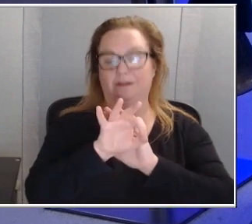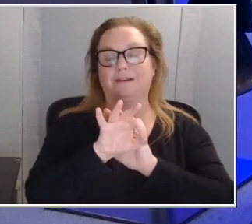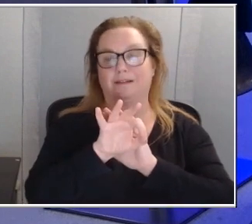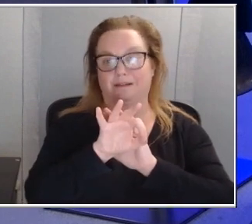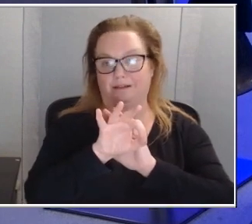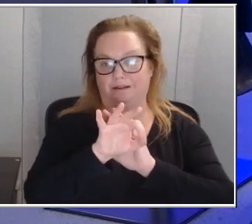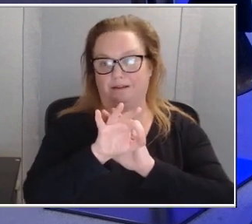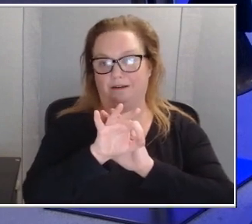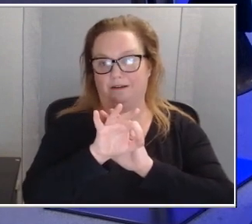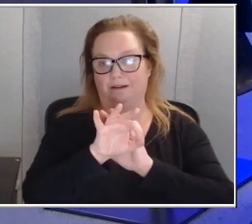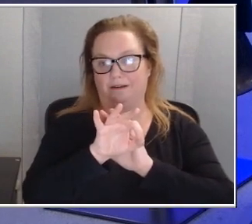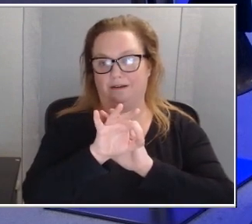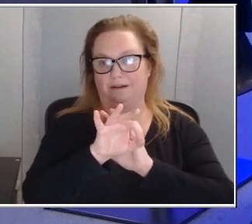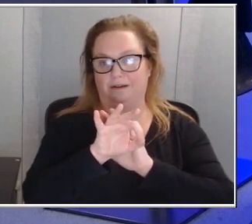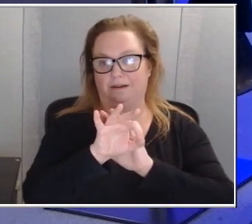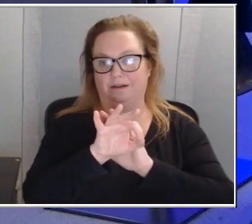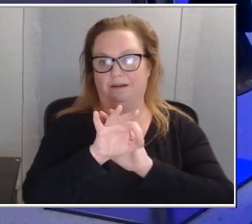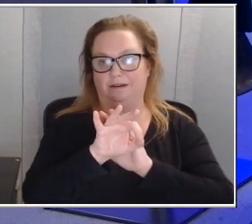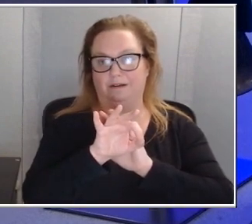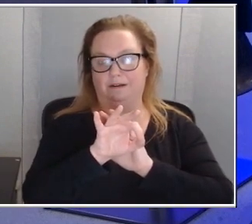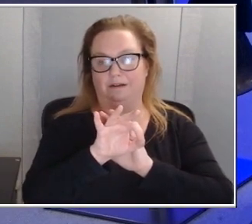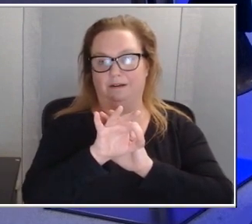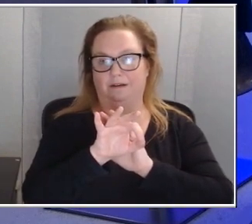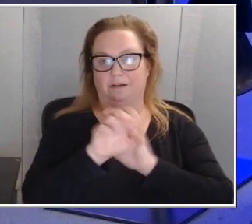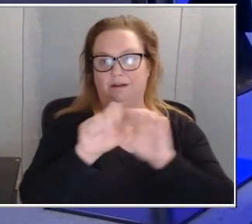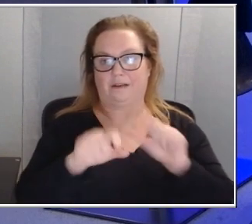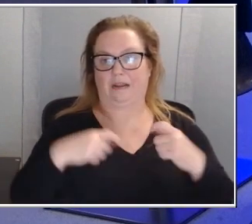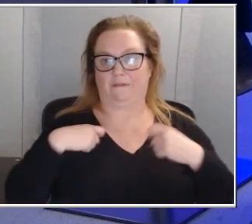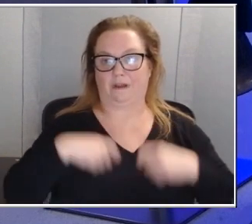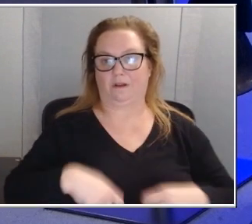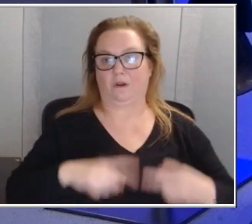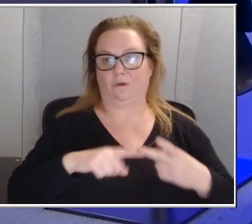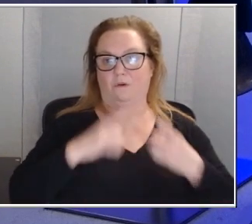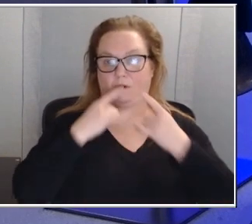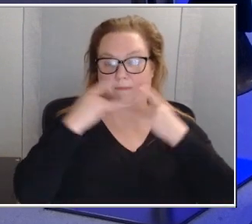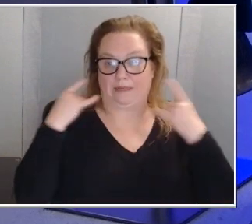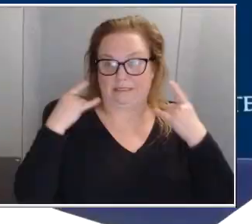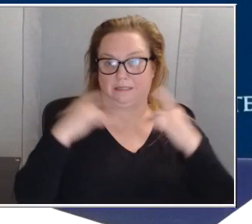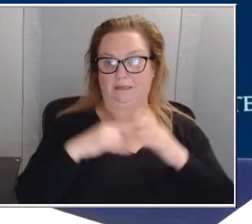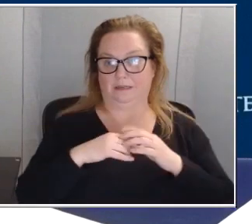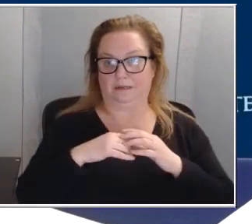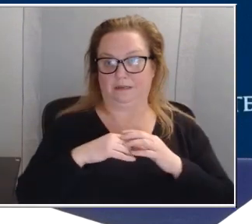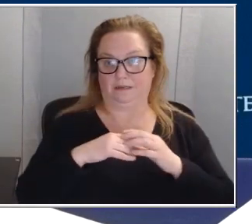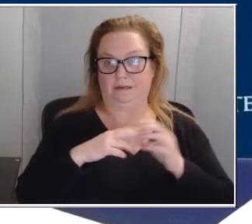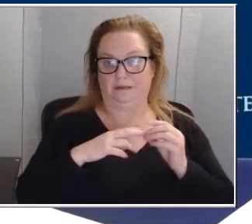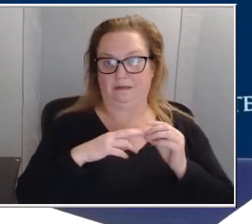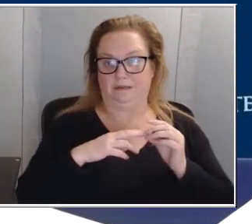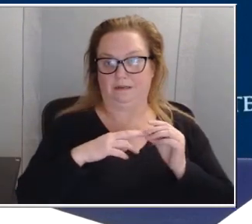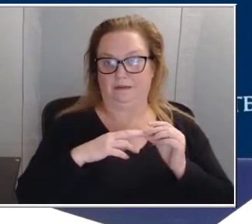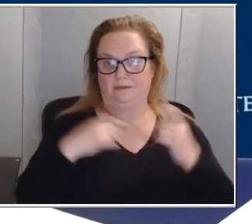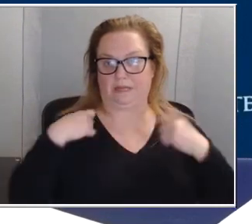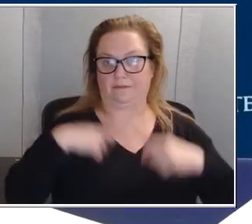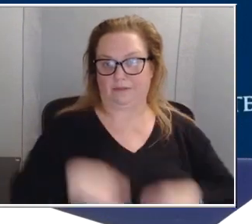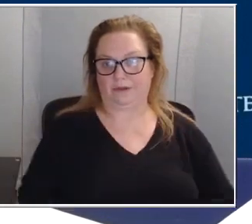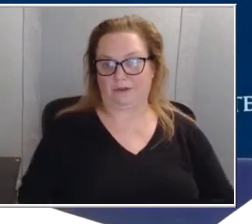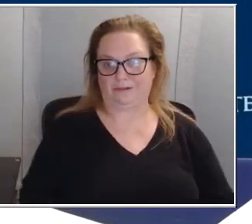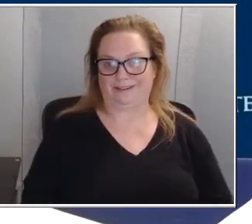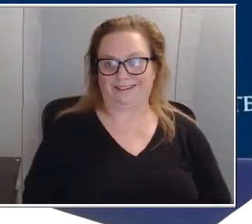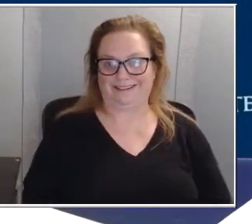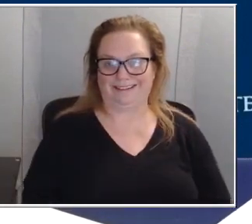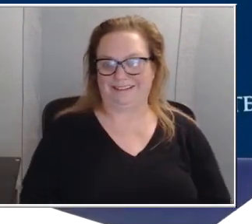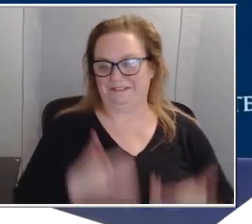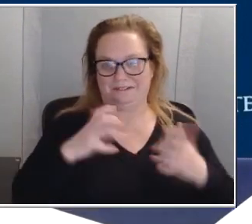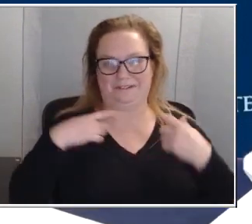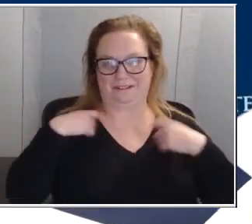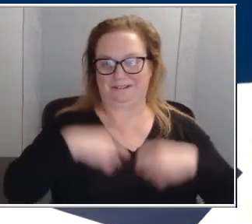she said, could I have a coat or a mask? And we opted for the coat. Thank goodness. I wouldn't want one of his